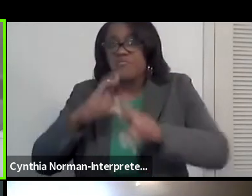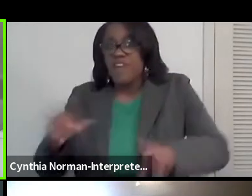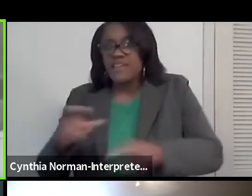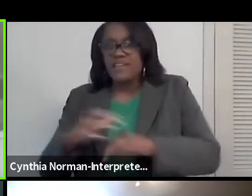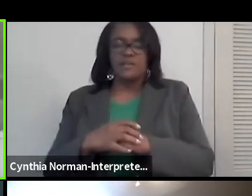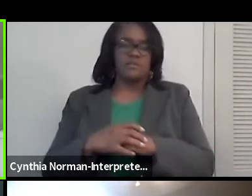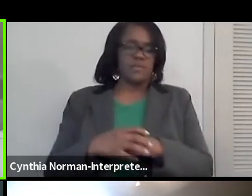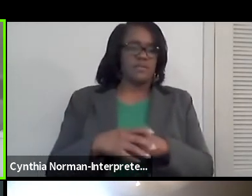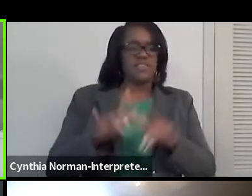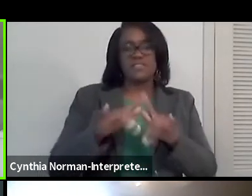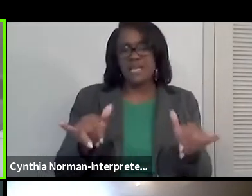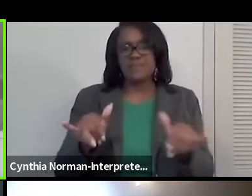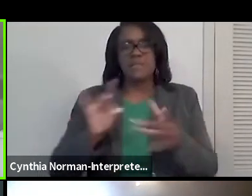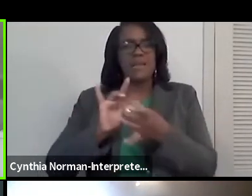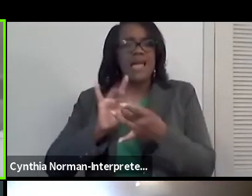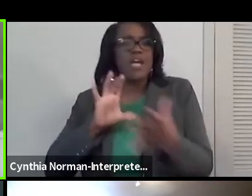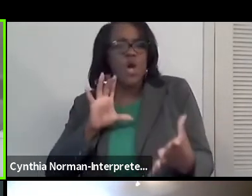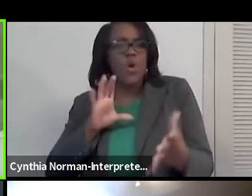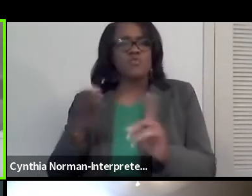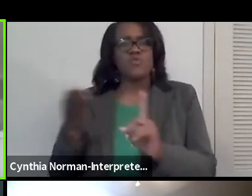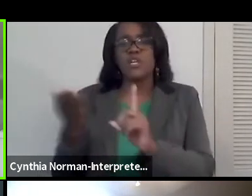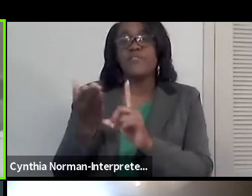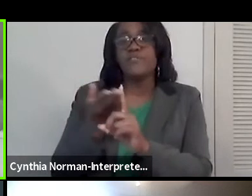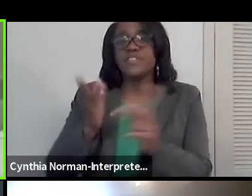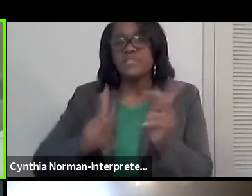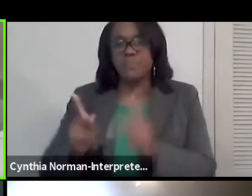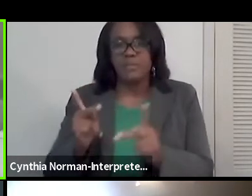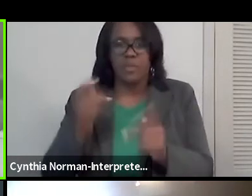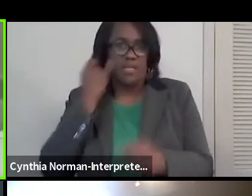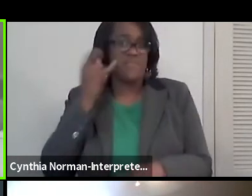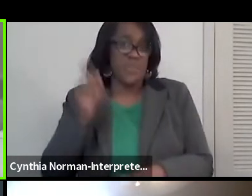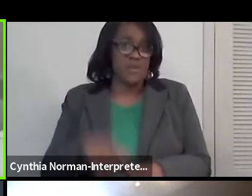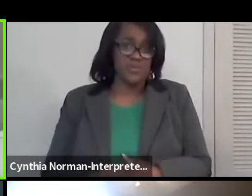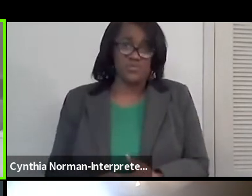to kind of let go of convincing people if you have to.